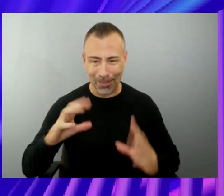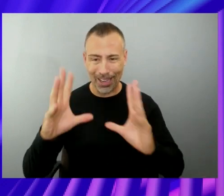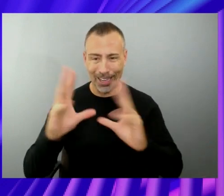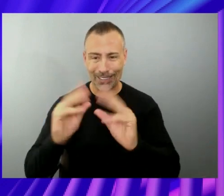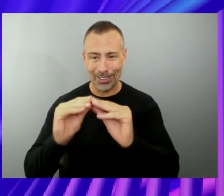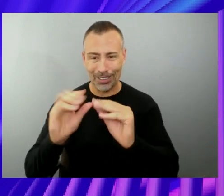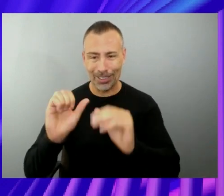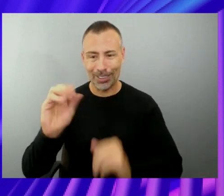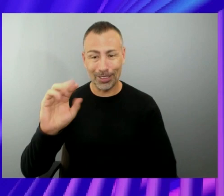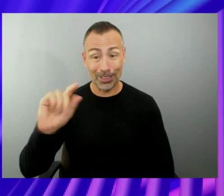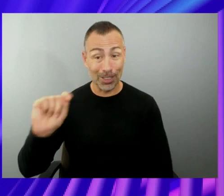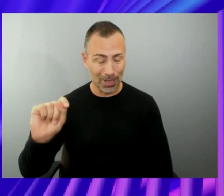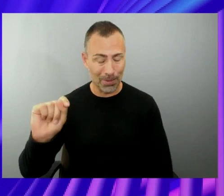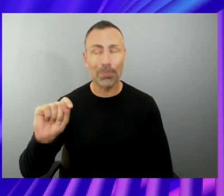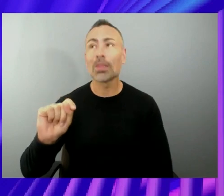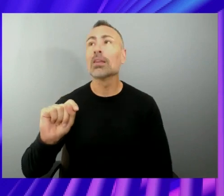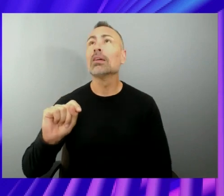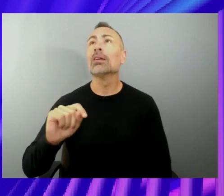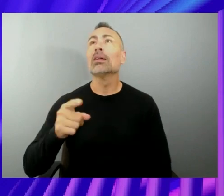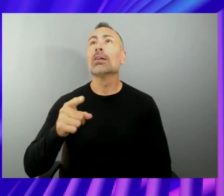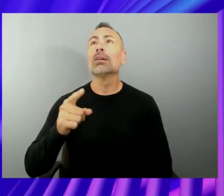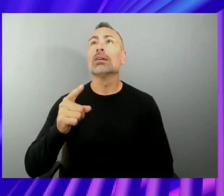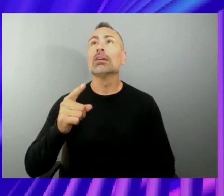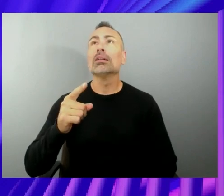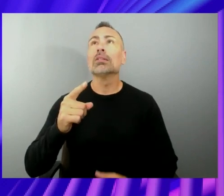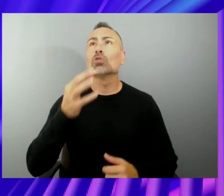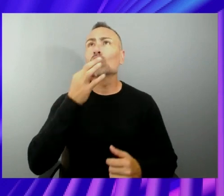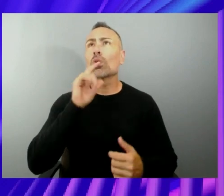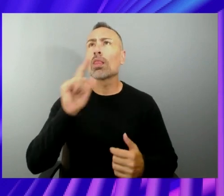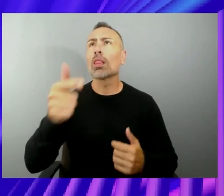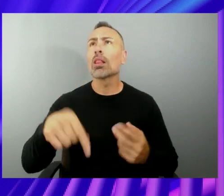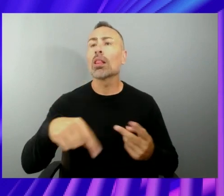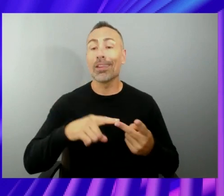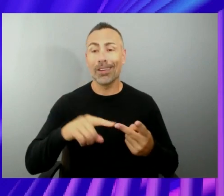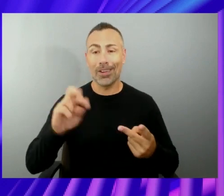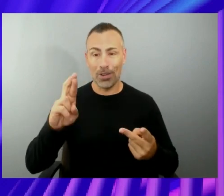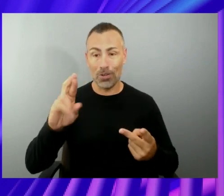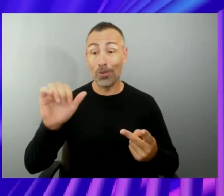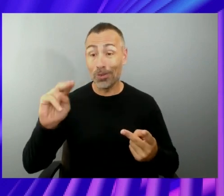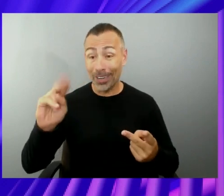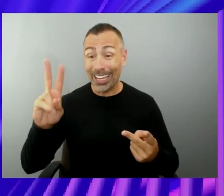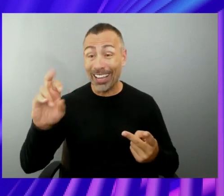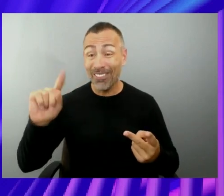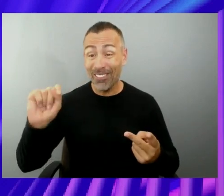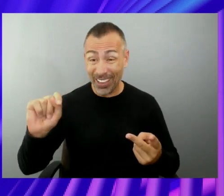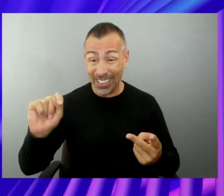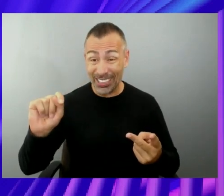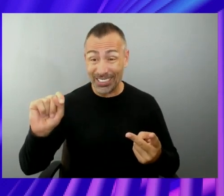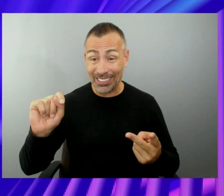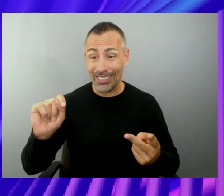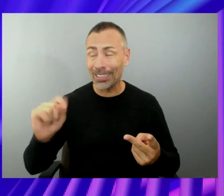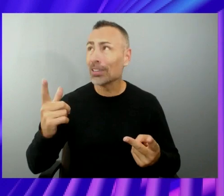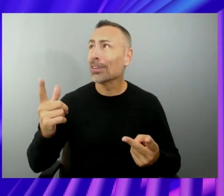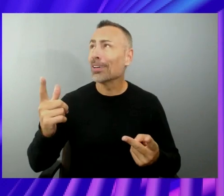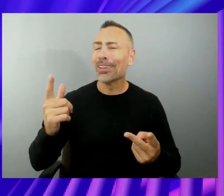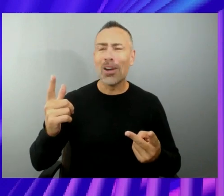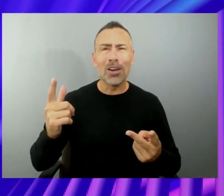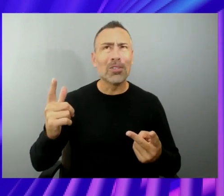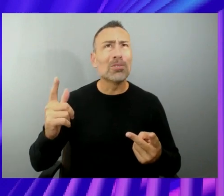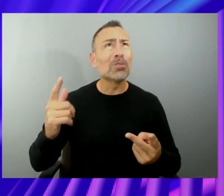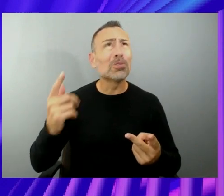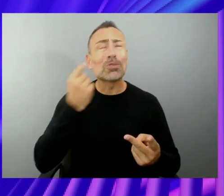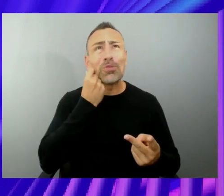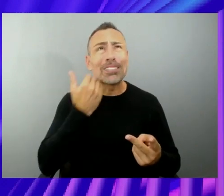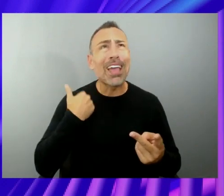then shortly after that is reInvent. Who So excited. can already believe that reInvent is knocking on the corner? Oh man, here we